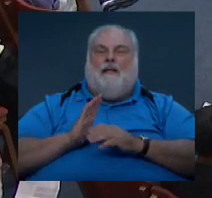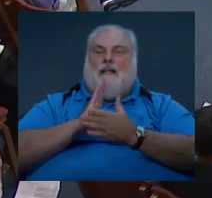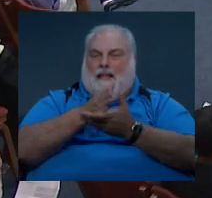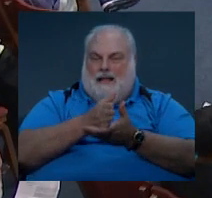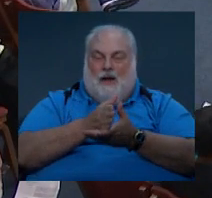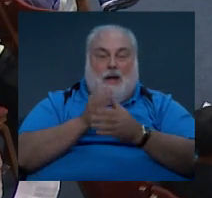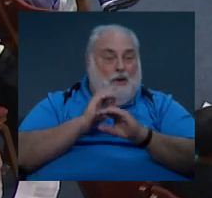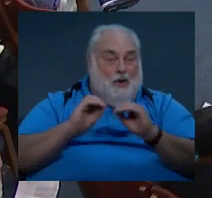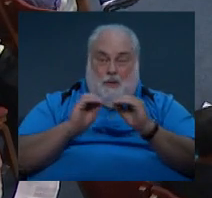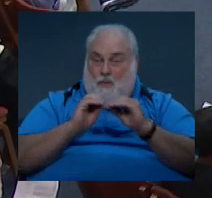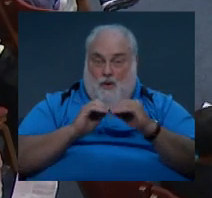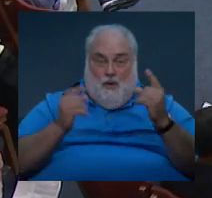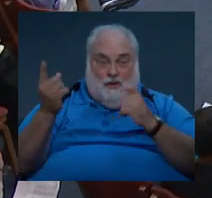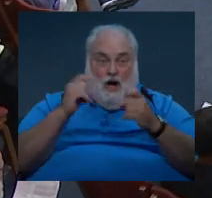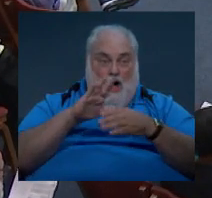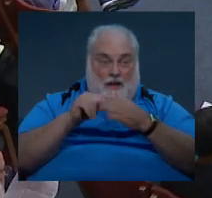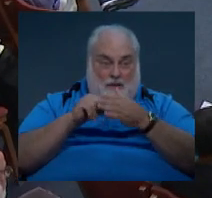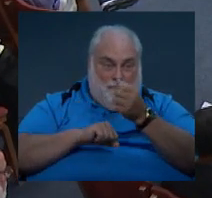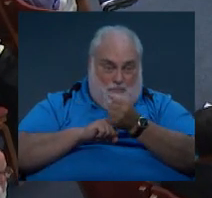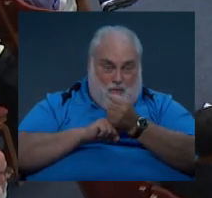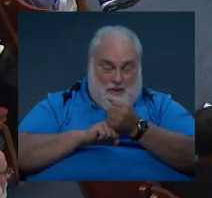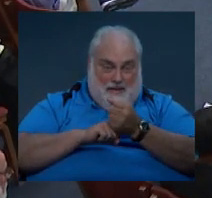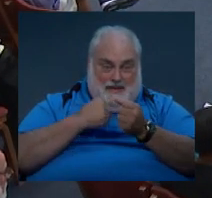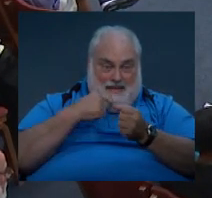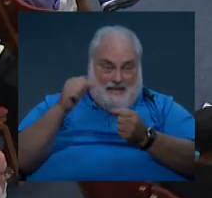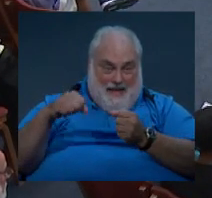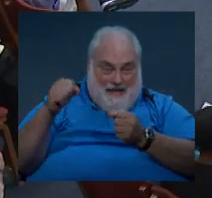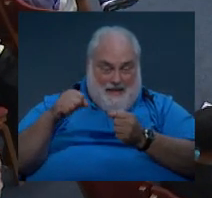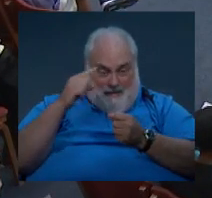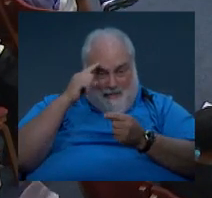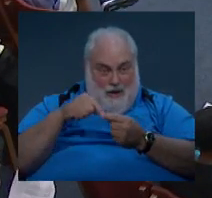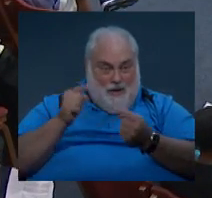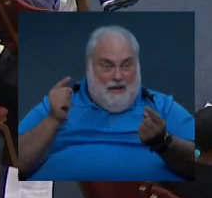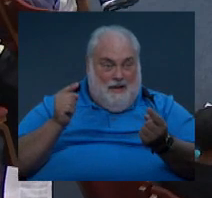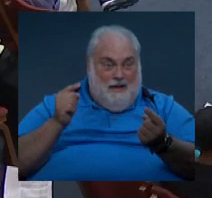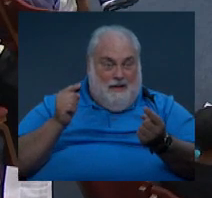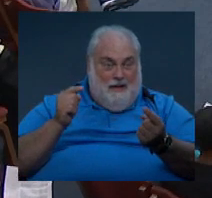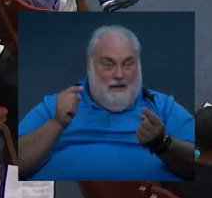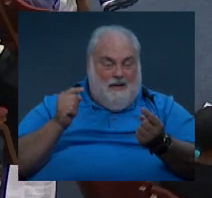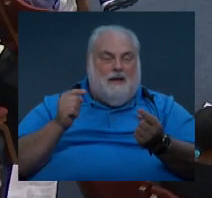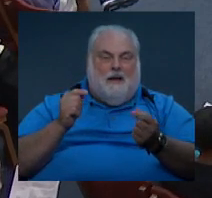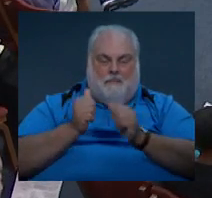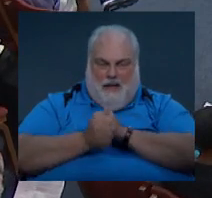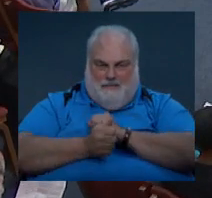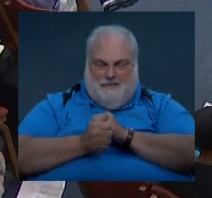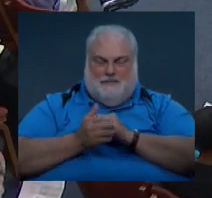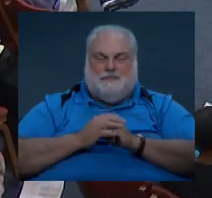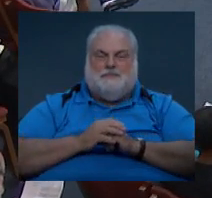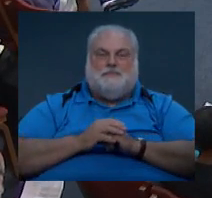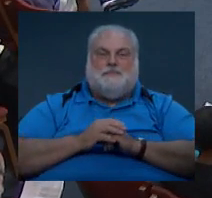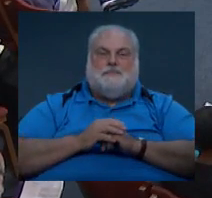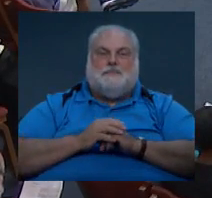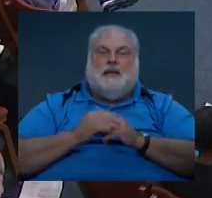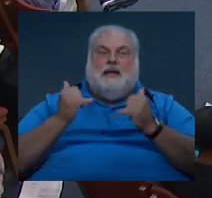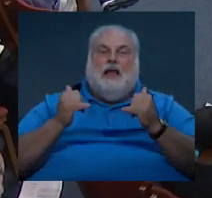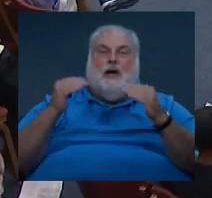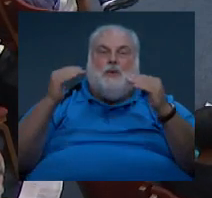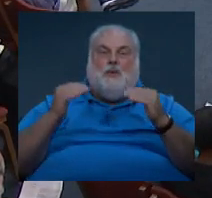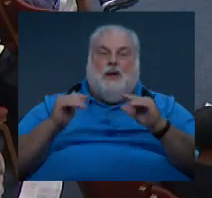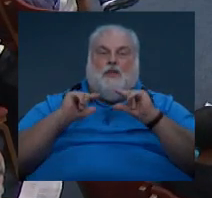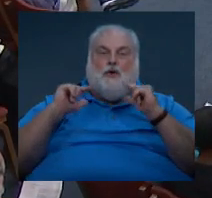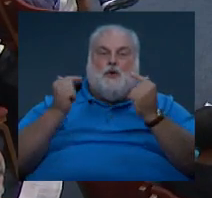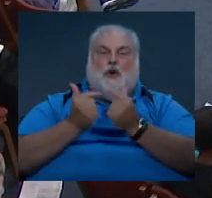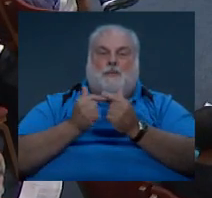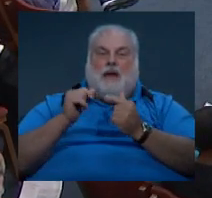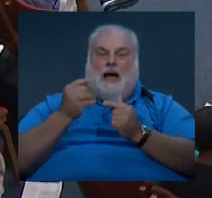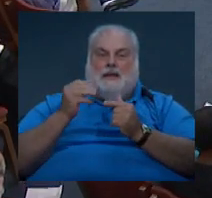There being no other questions, all those in favor of this ordinance, please say aye. All those opposed, please say nay. Motion passes. Madam Clerk, would you please read the grouped